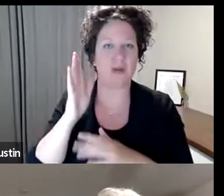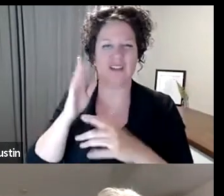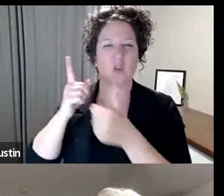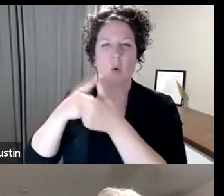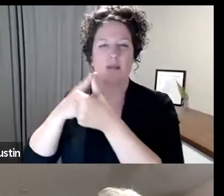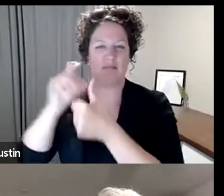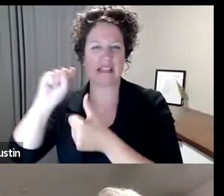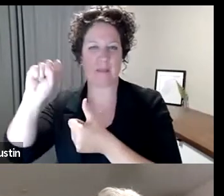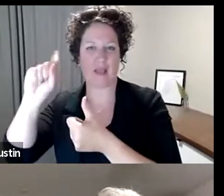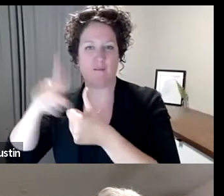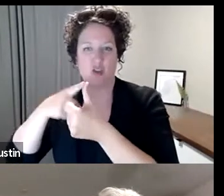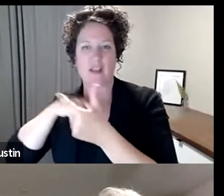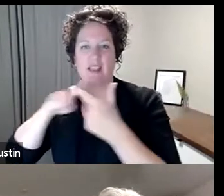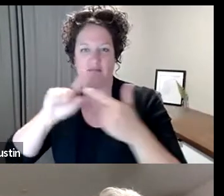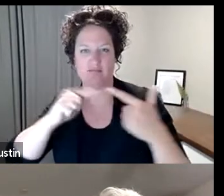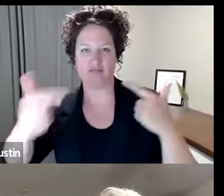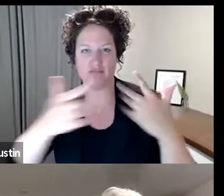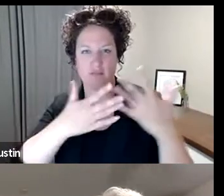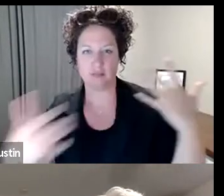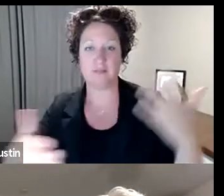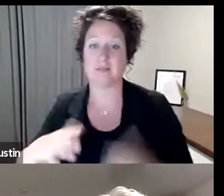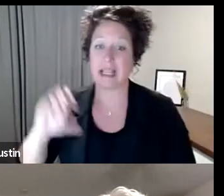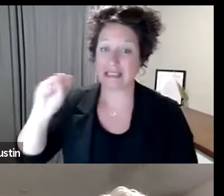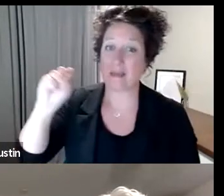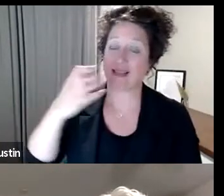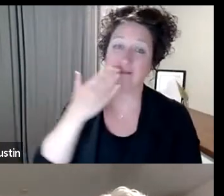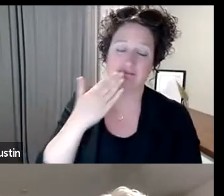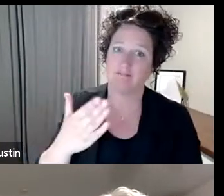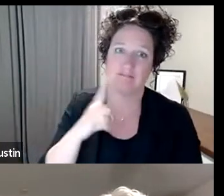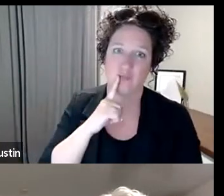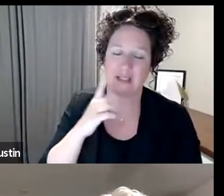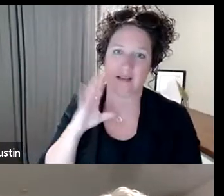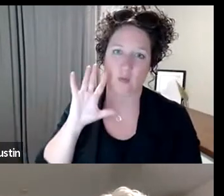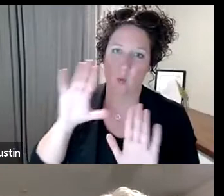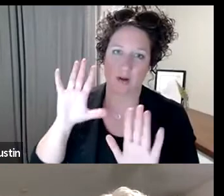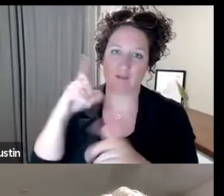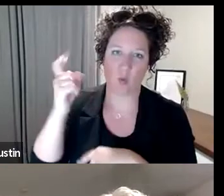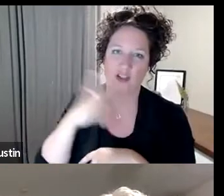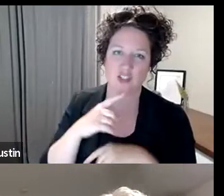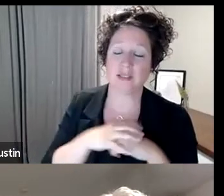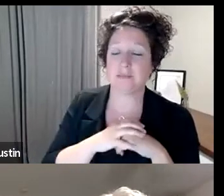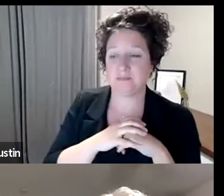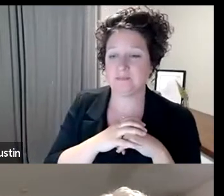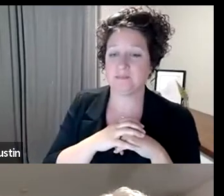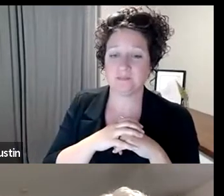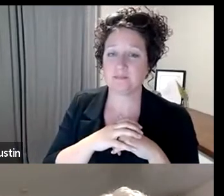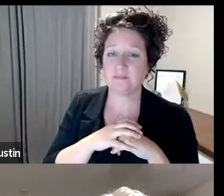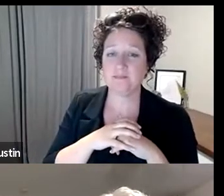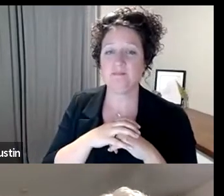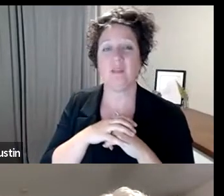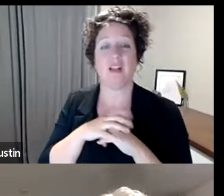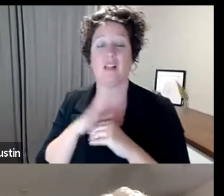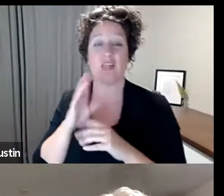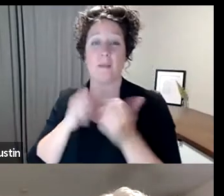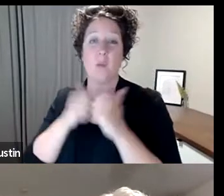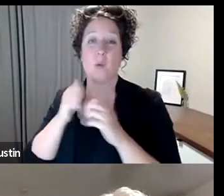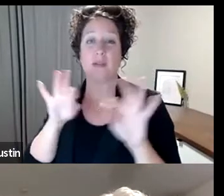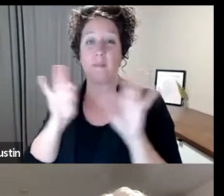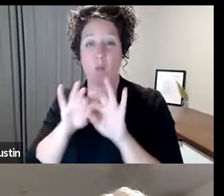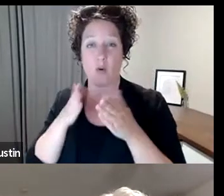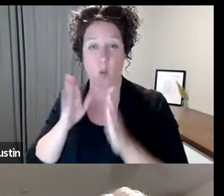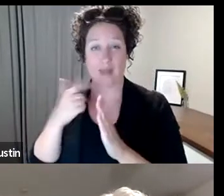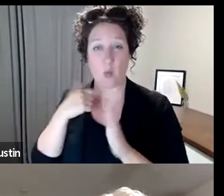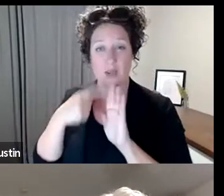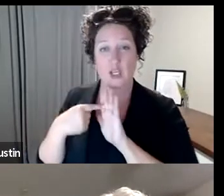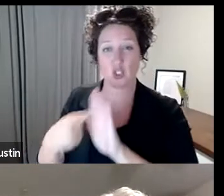Samantha. Thank you. Again, a really wonderful question. Ultimately, and frankly, I think the most important way that we can be showing up for